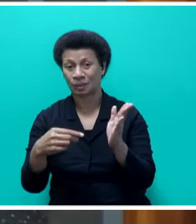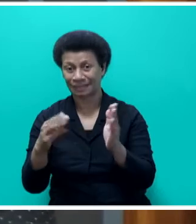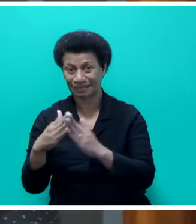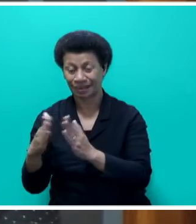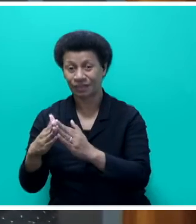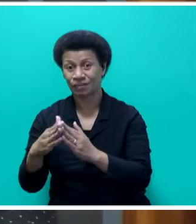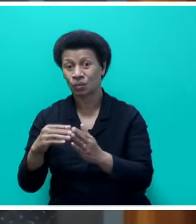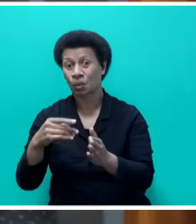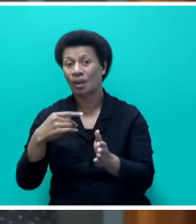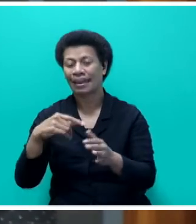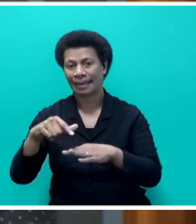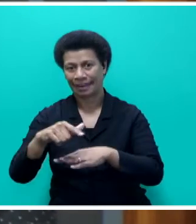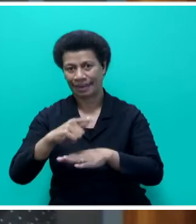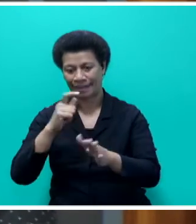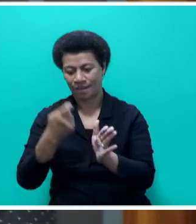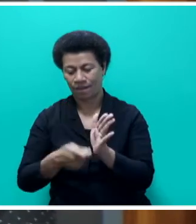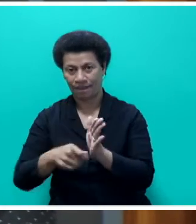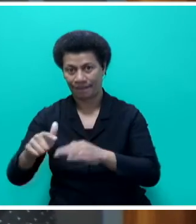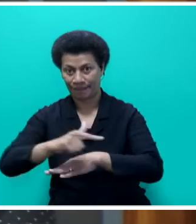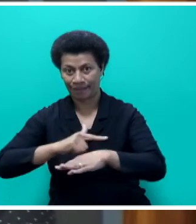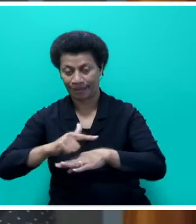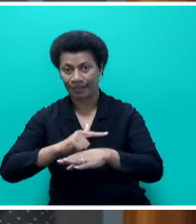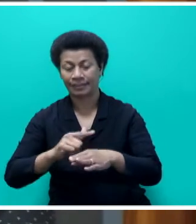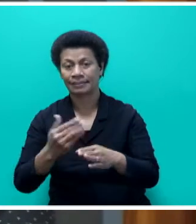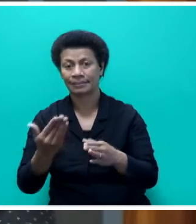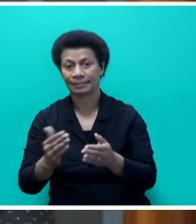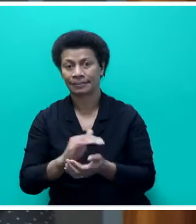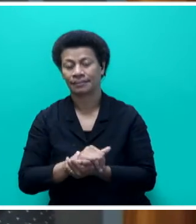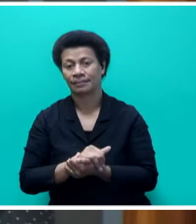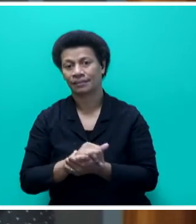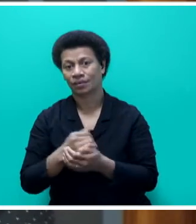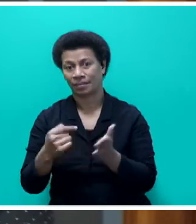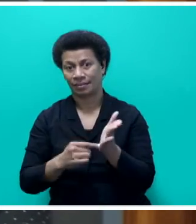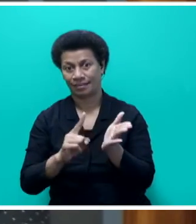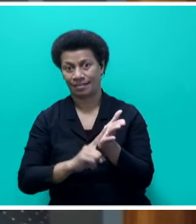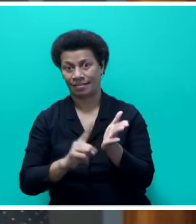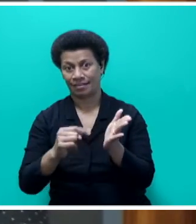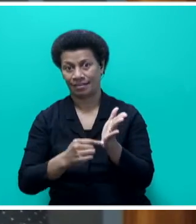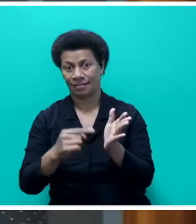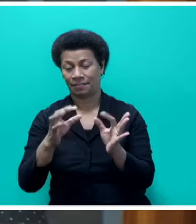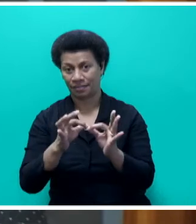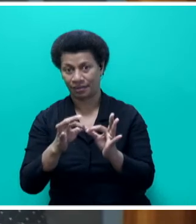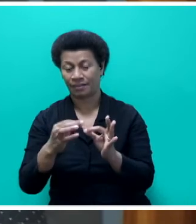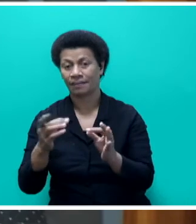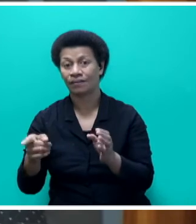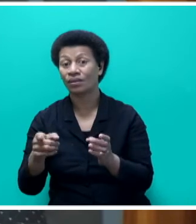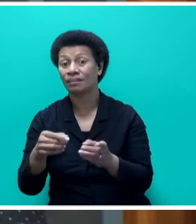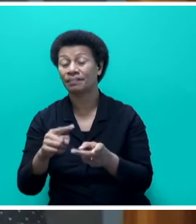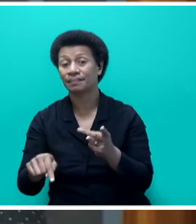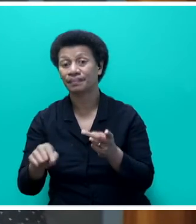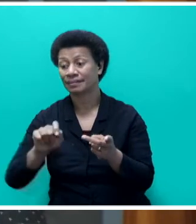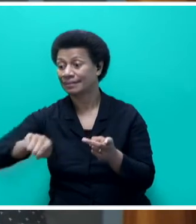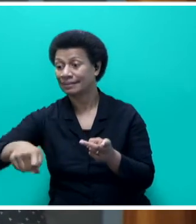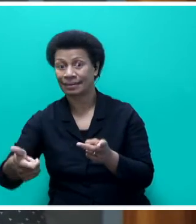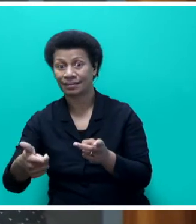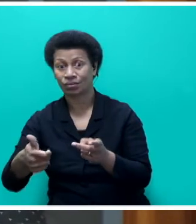the Ministry of Lands, and we've completed the periphery survey of the 2 sites. That's the 10-acre site next to the market.